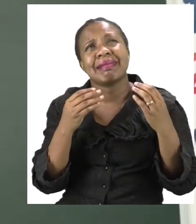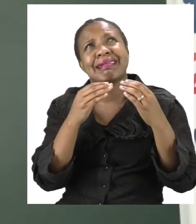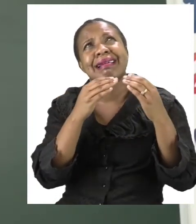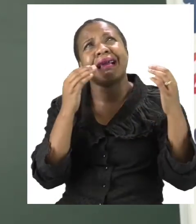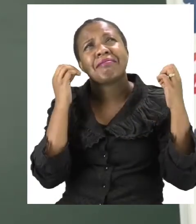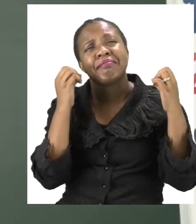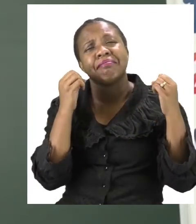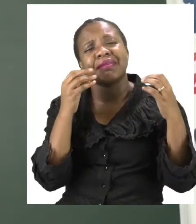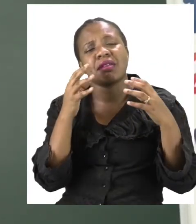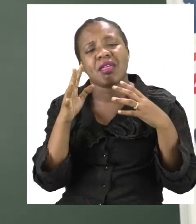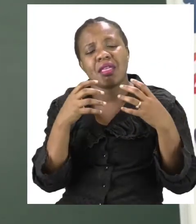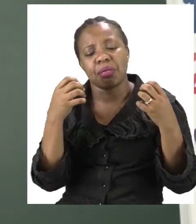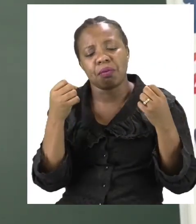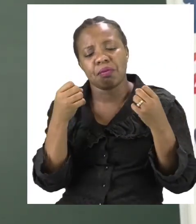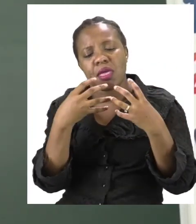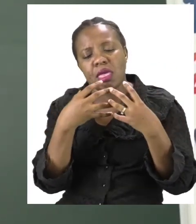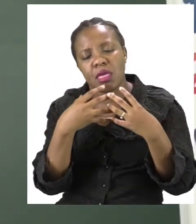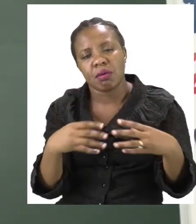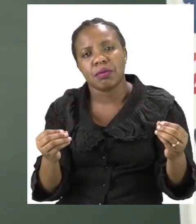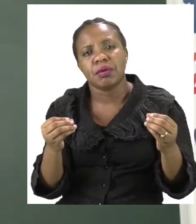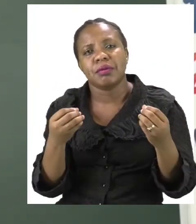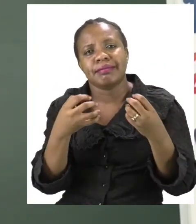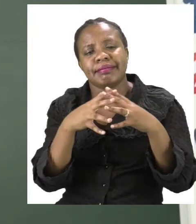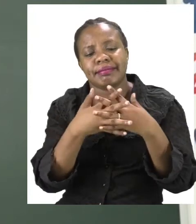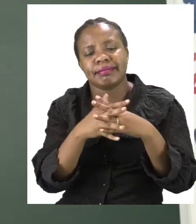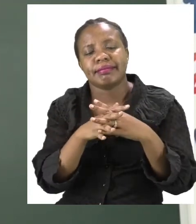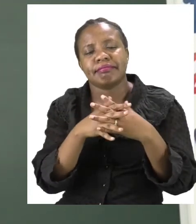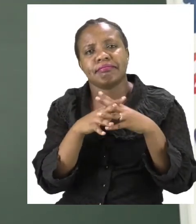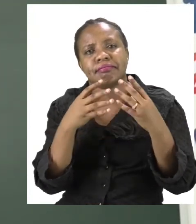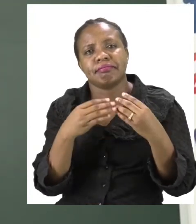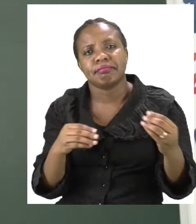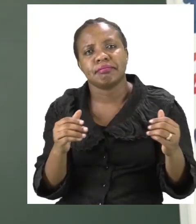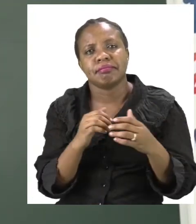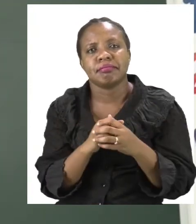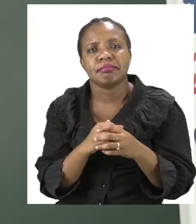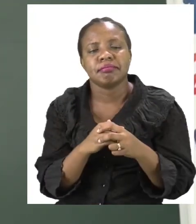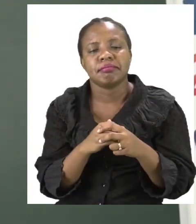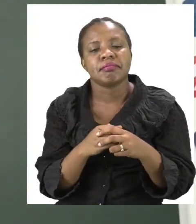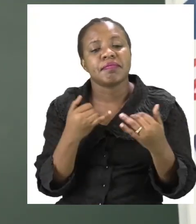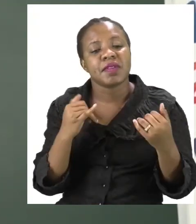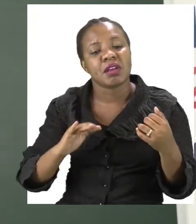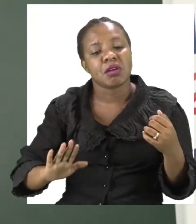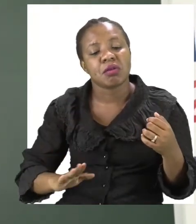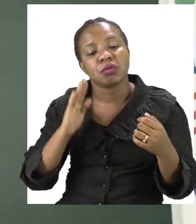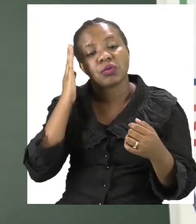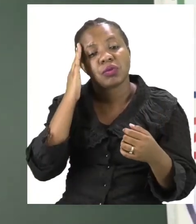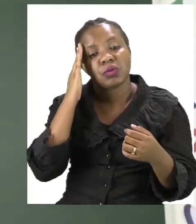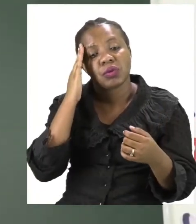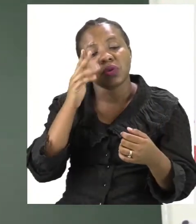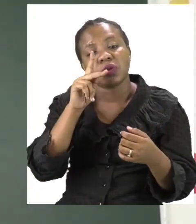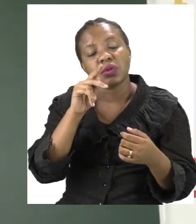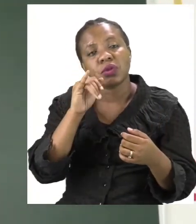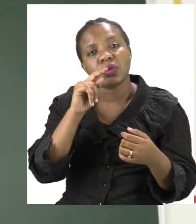together. So we want to find out how many kites were flying before. Do we